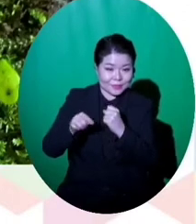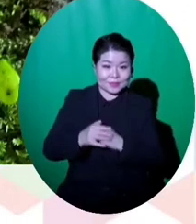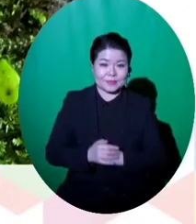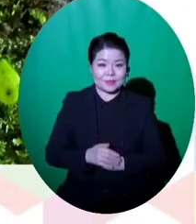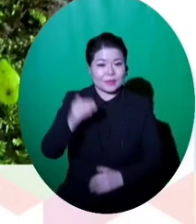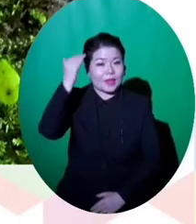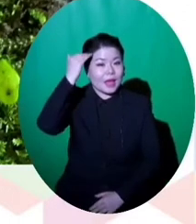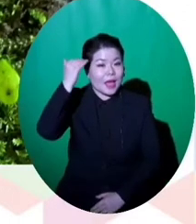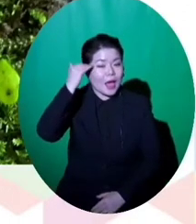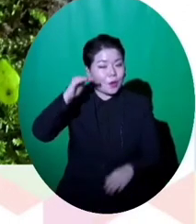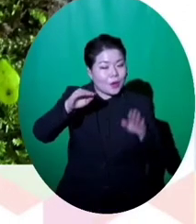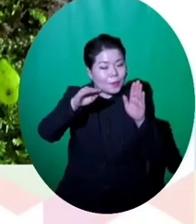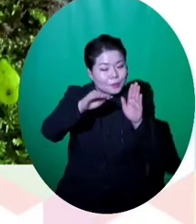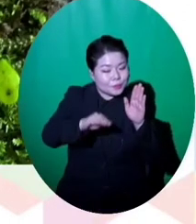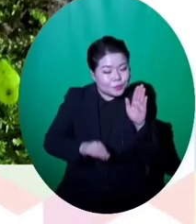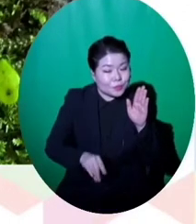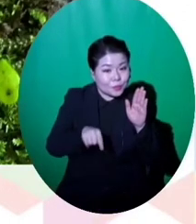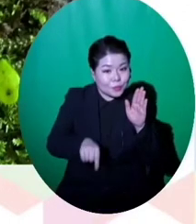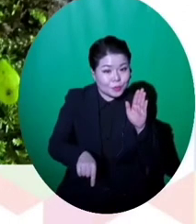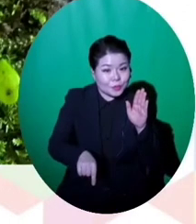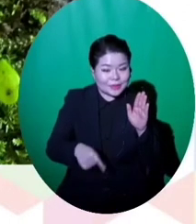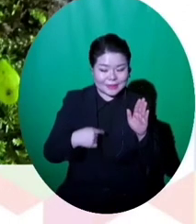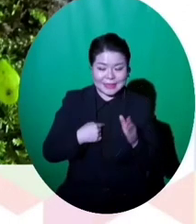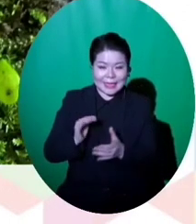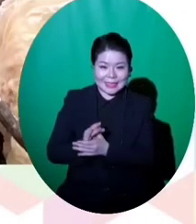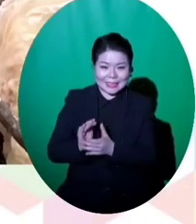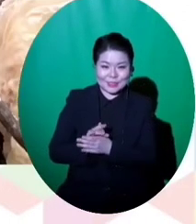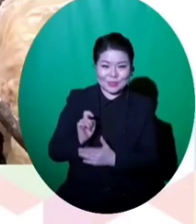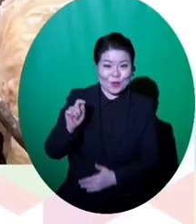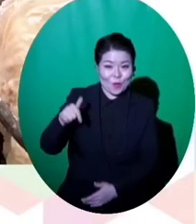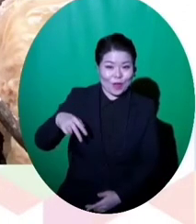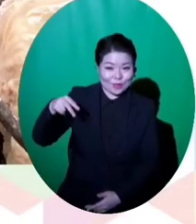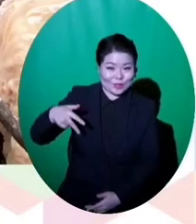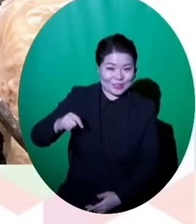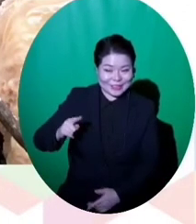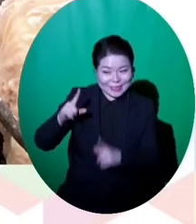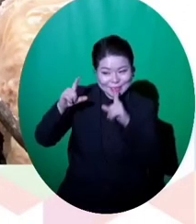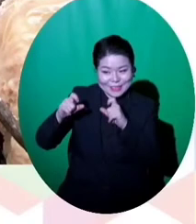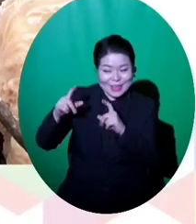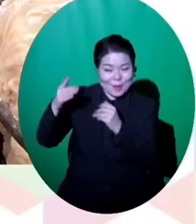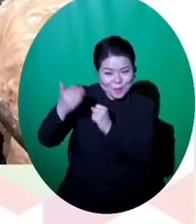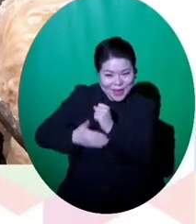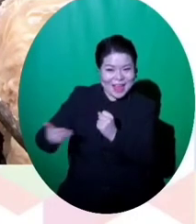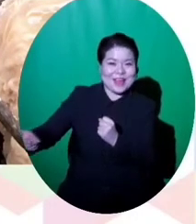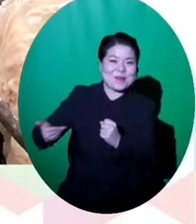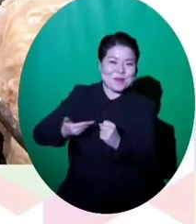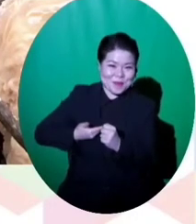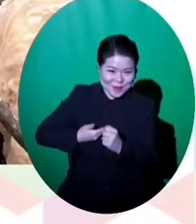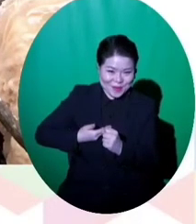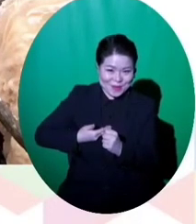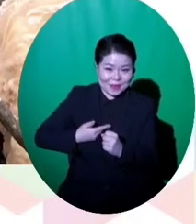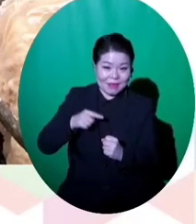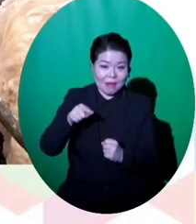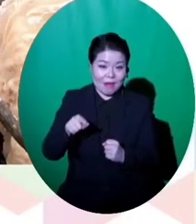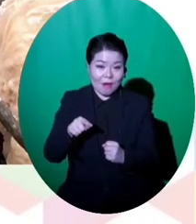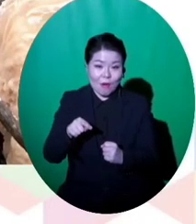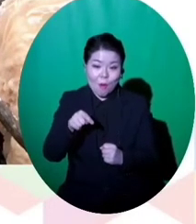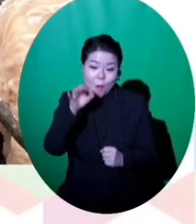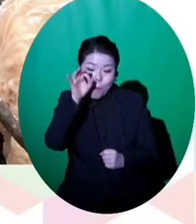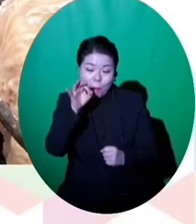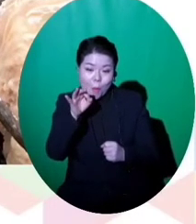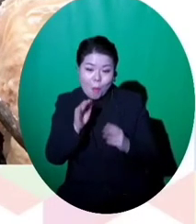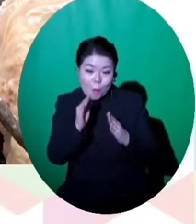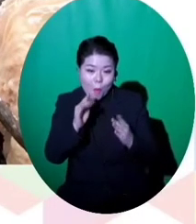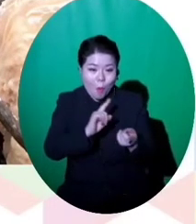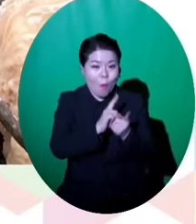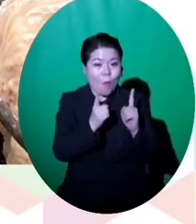Kwak Sojin has taken this photo. And you can see that these organisms are always in coexistence. So mushroom,